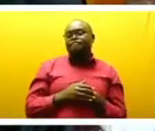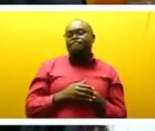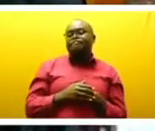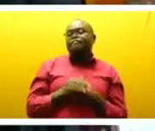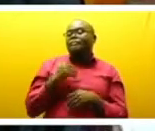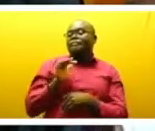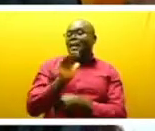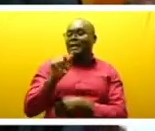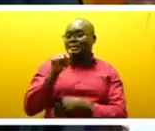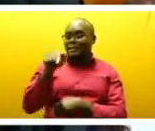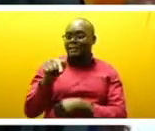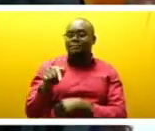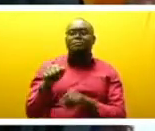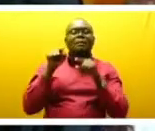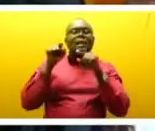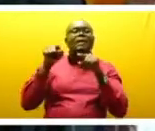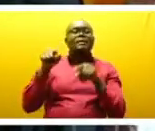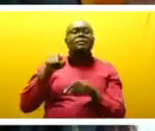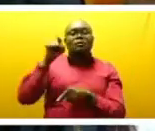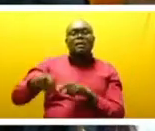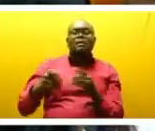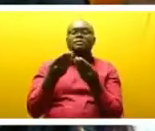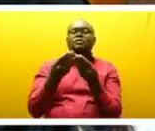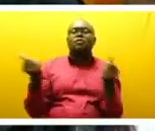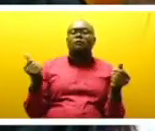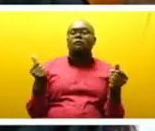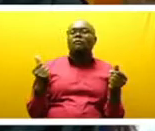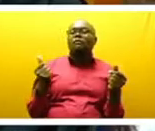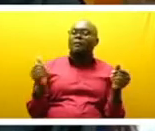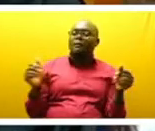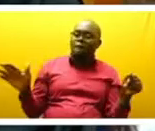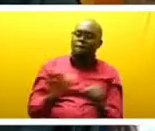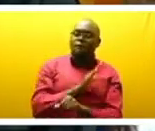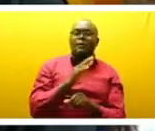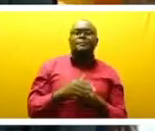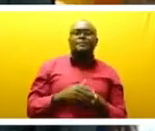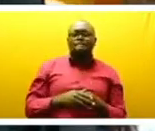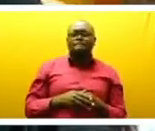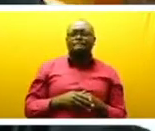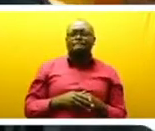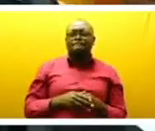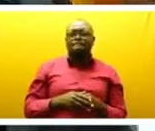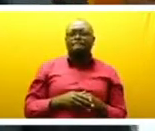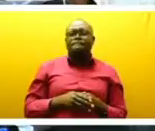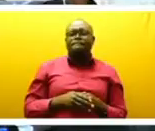these allegations be dismissed with the contempt they deserve.